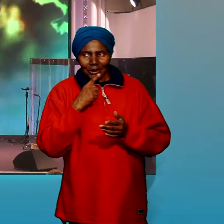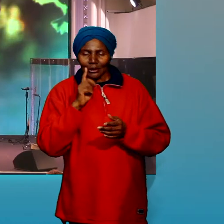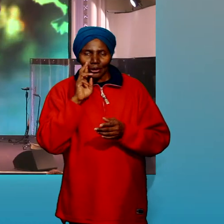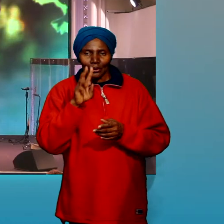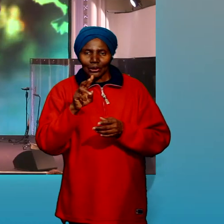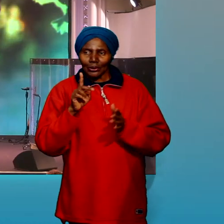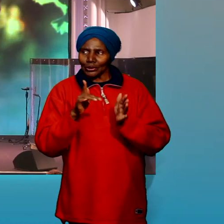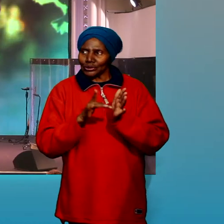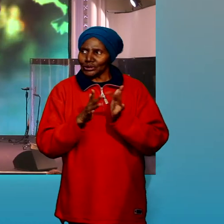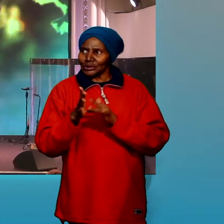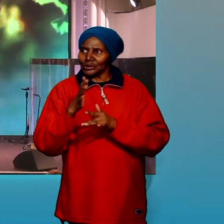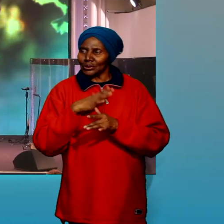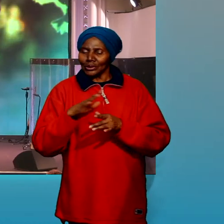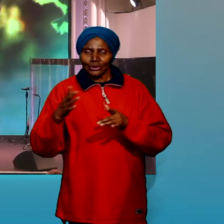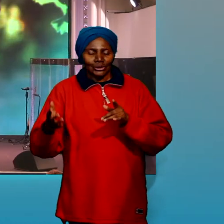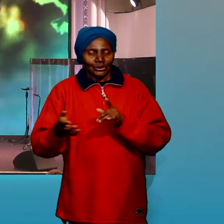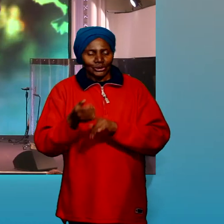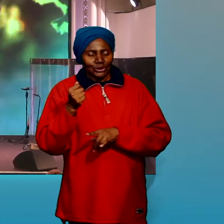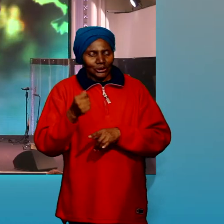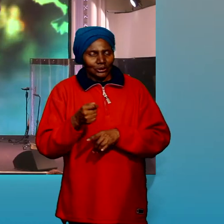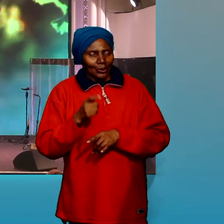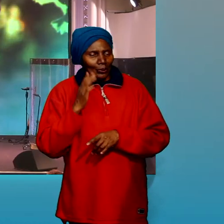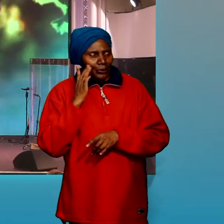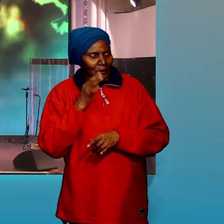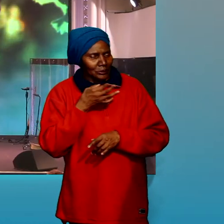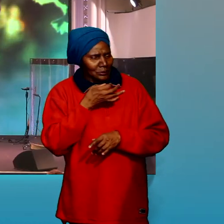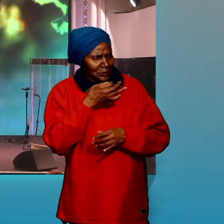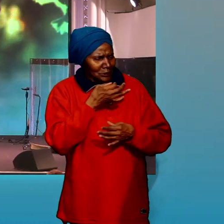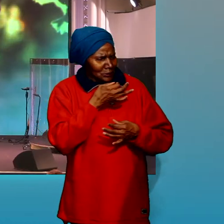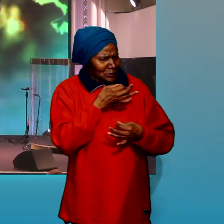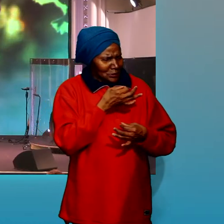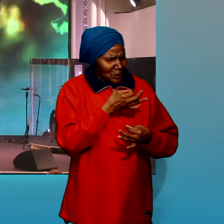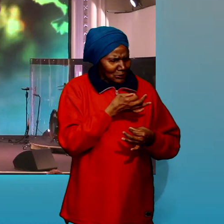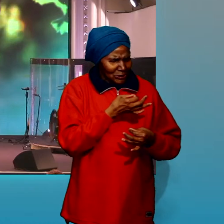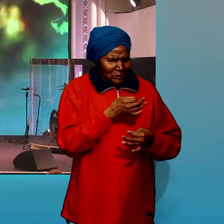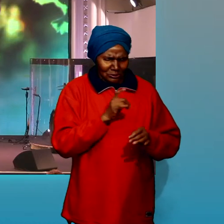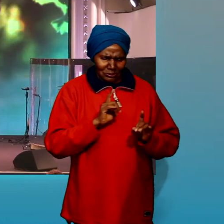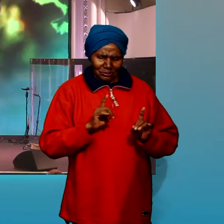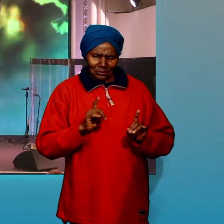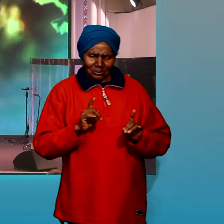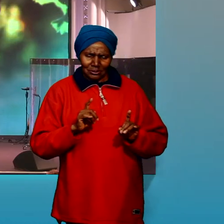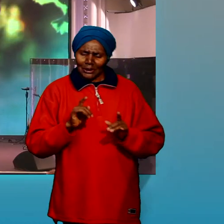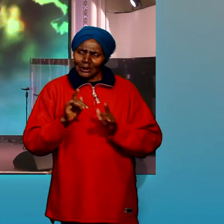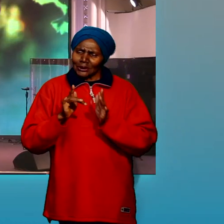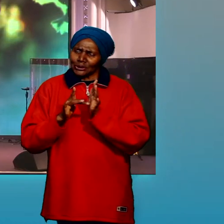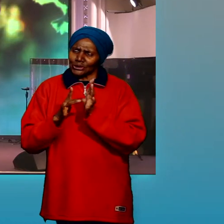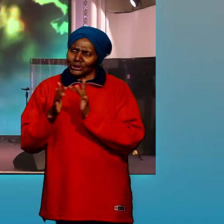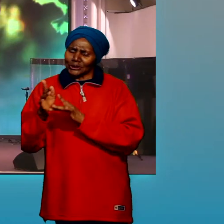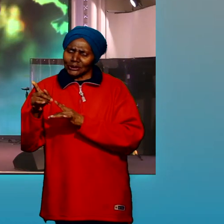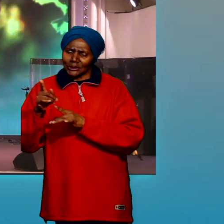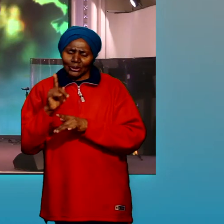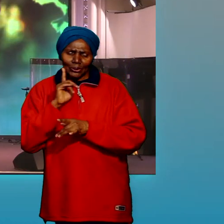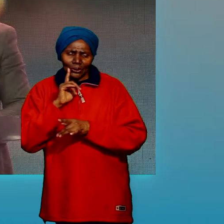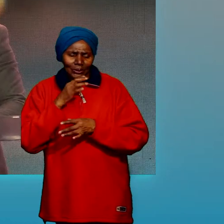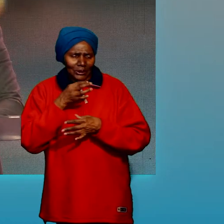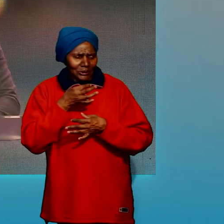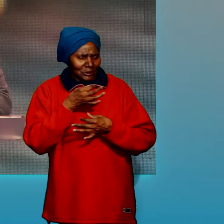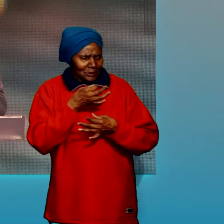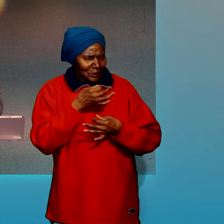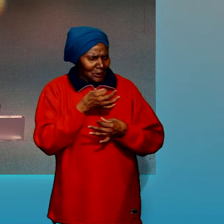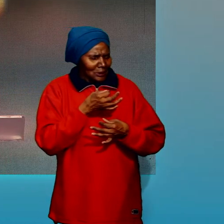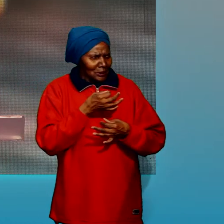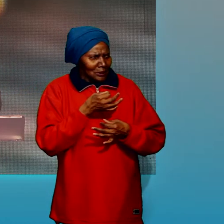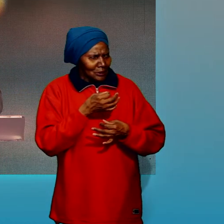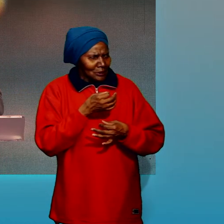God. When he was tempted, he used the word. When he was suffering on the cross, he used the word.